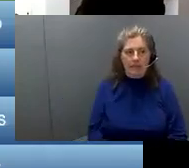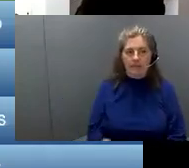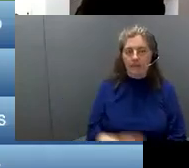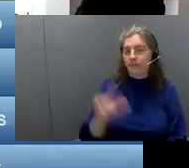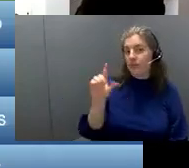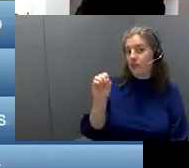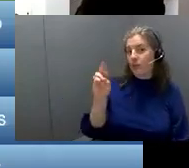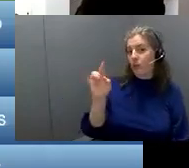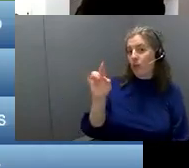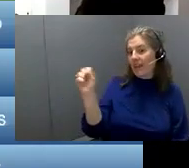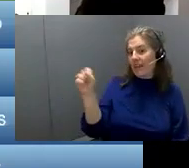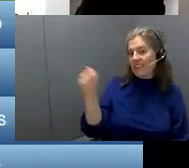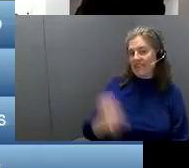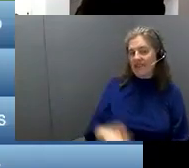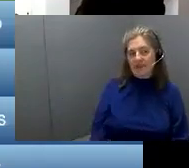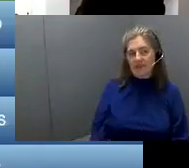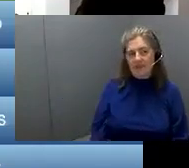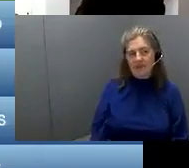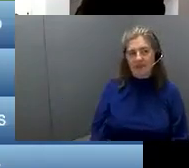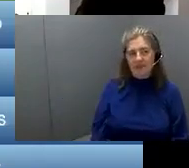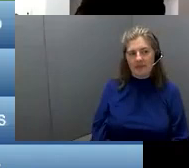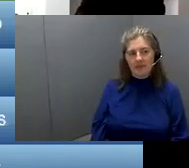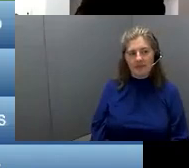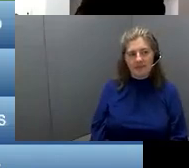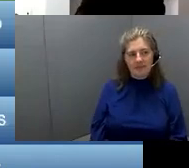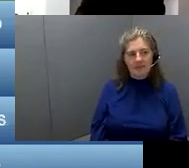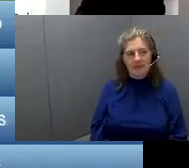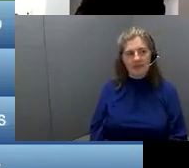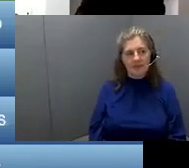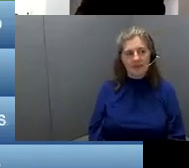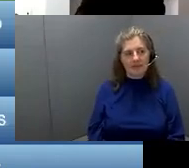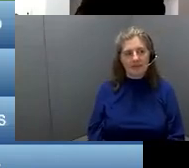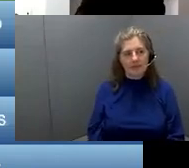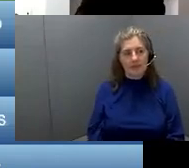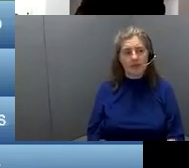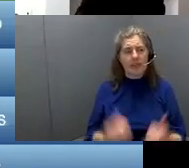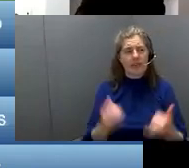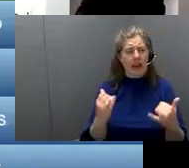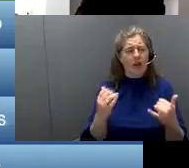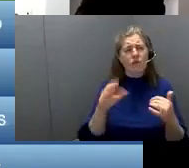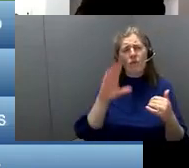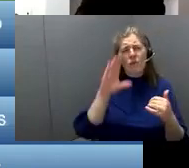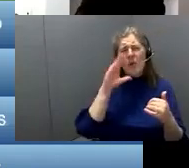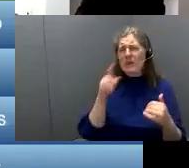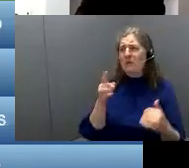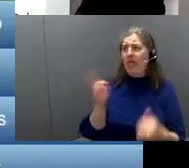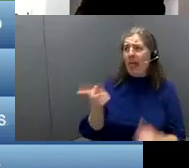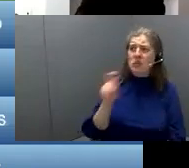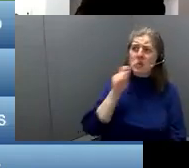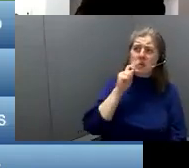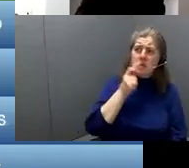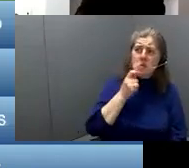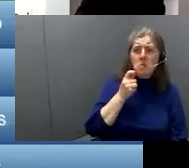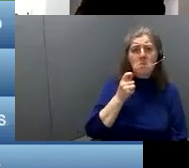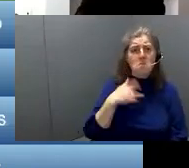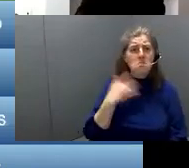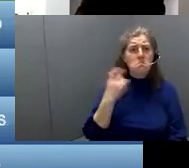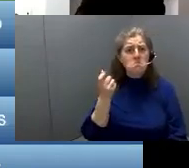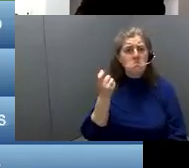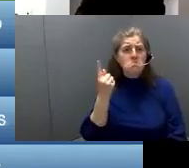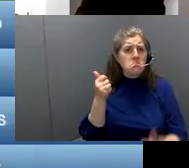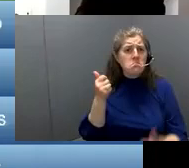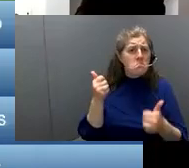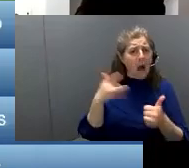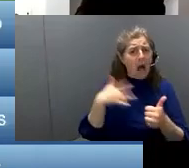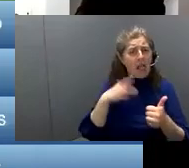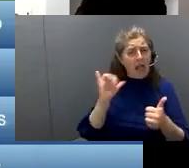you. So so now maybe you go, that's cool. I'm feeling it. This is good. I